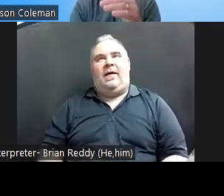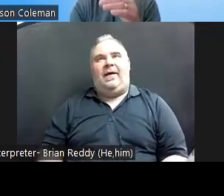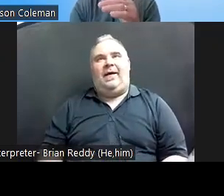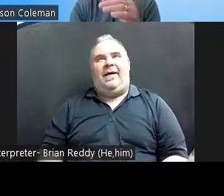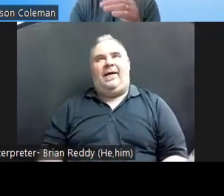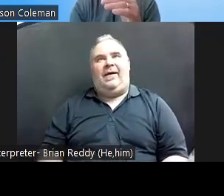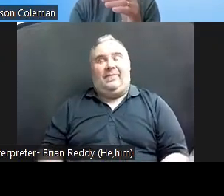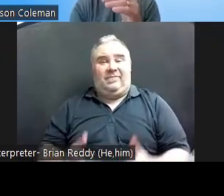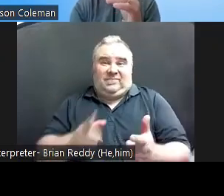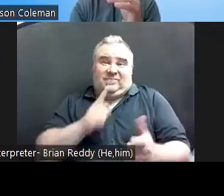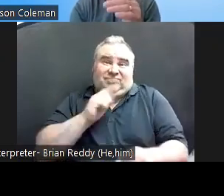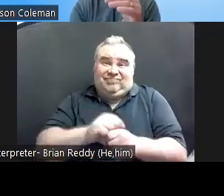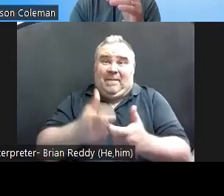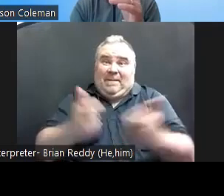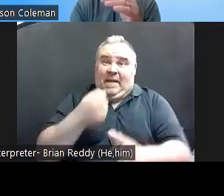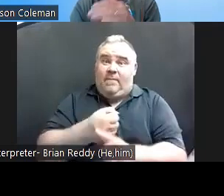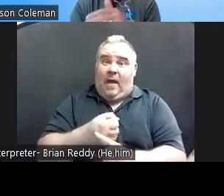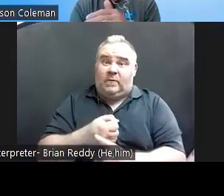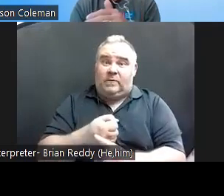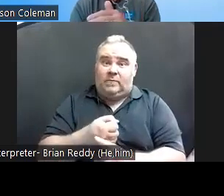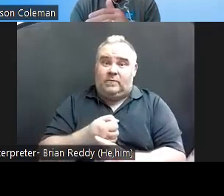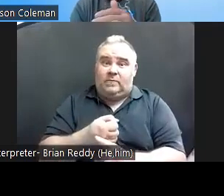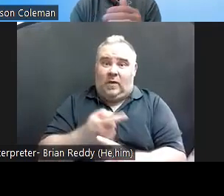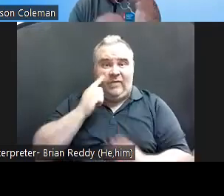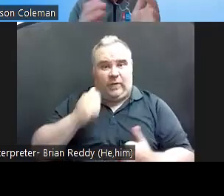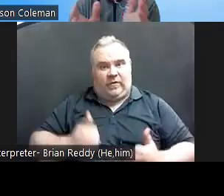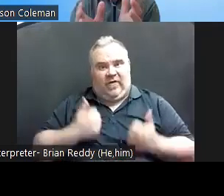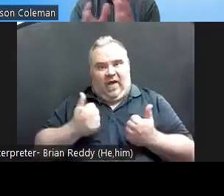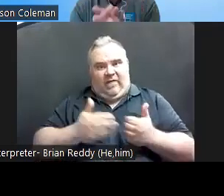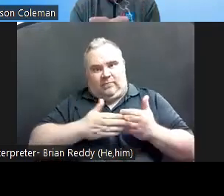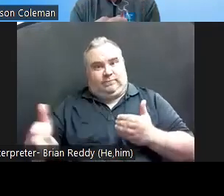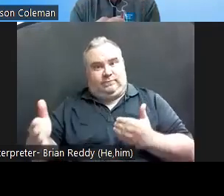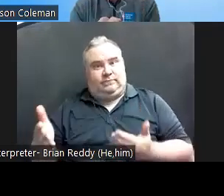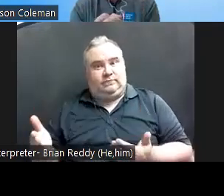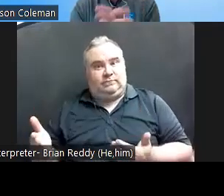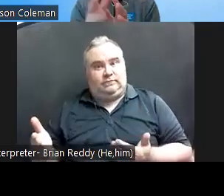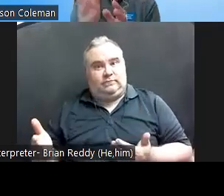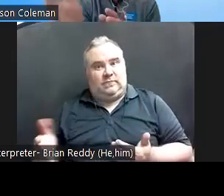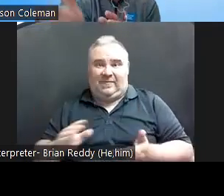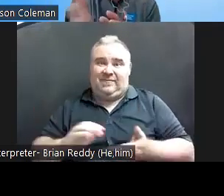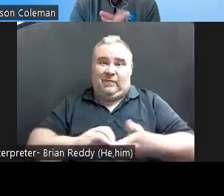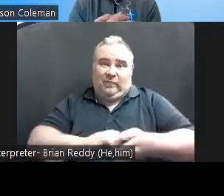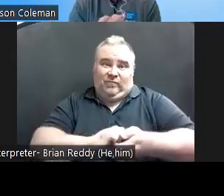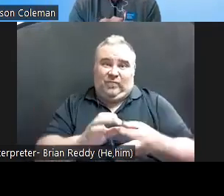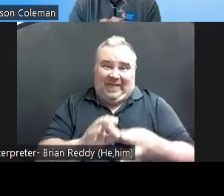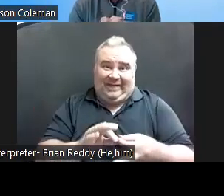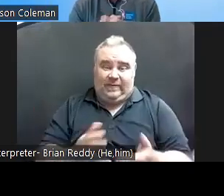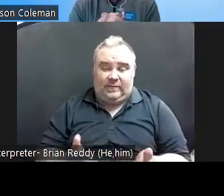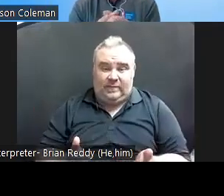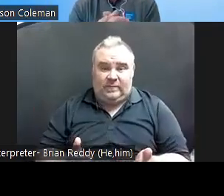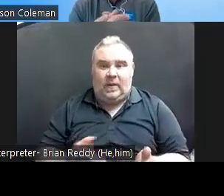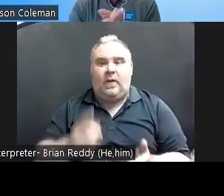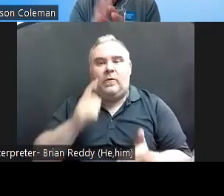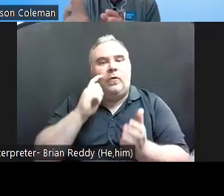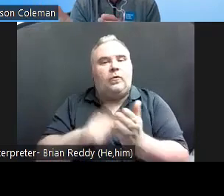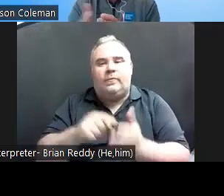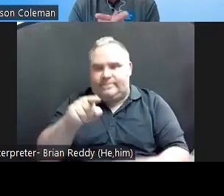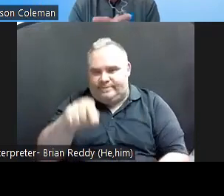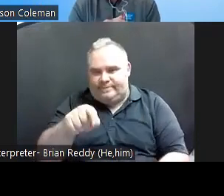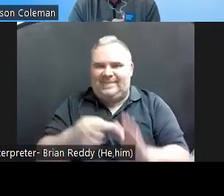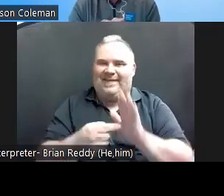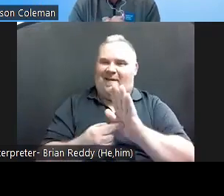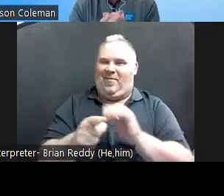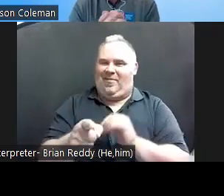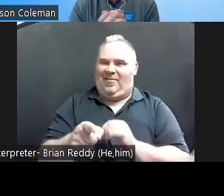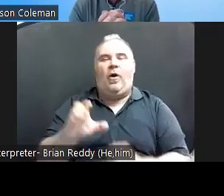has a big impact on survivorship. Those things are interrelated. And you can see in this example